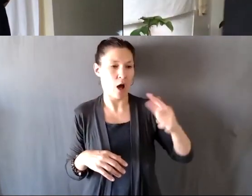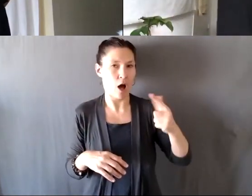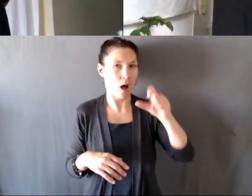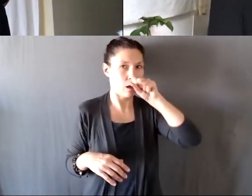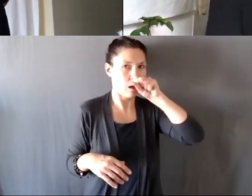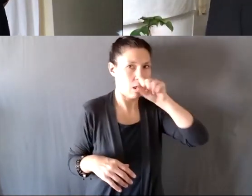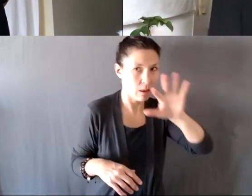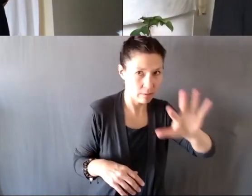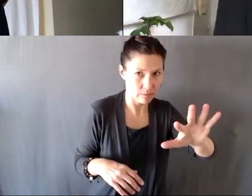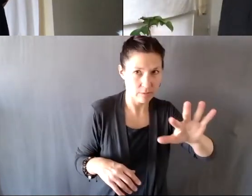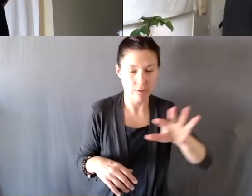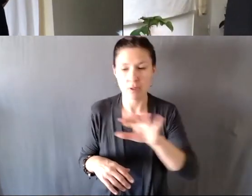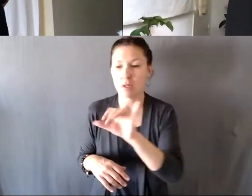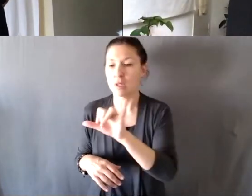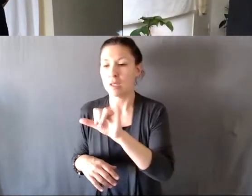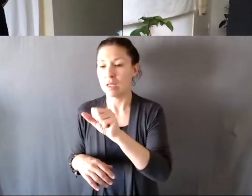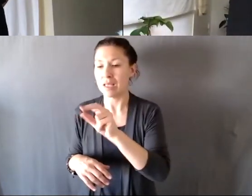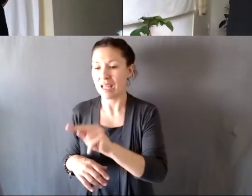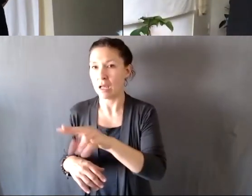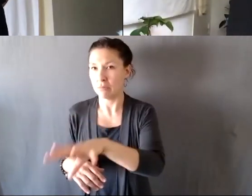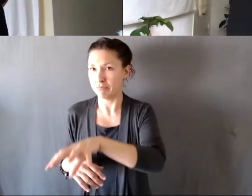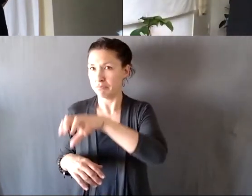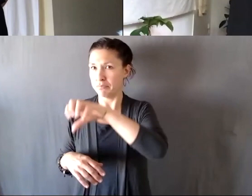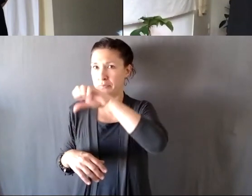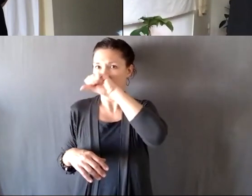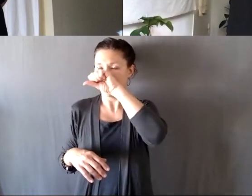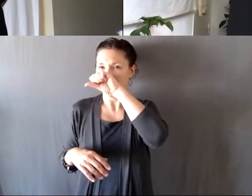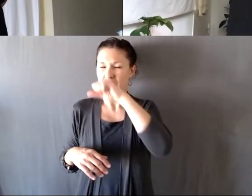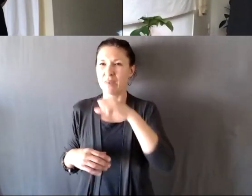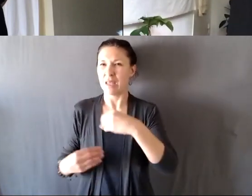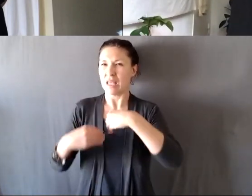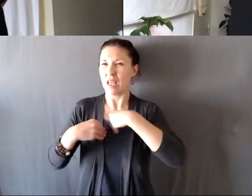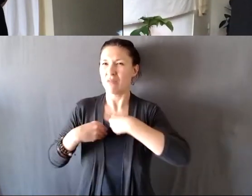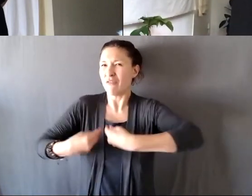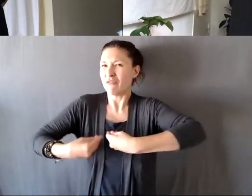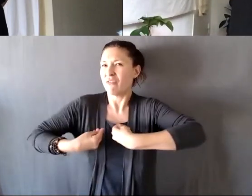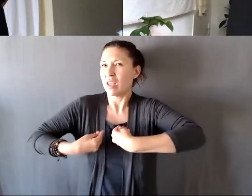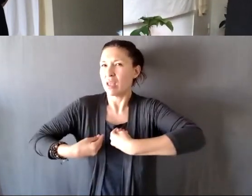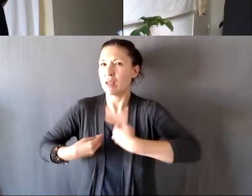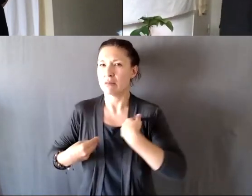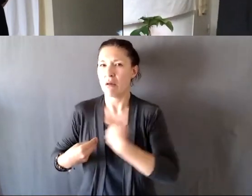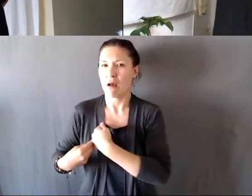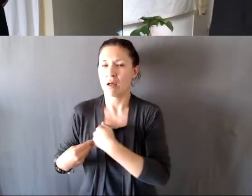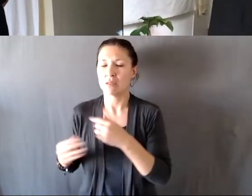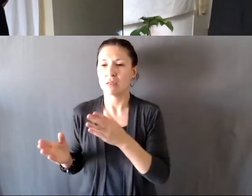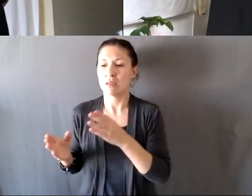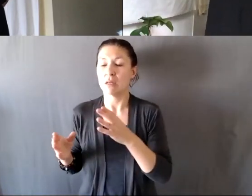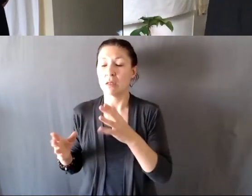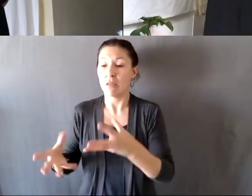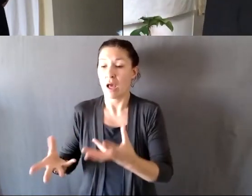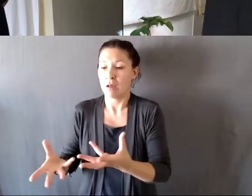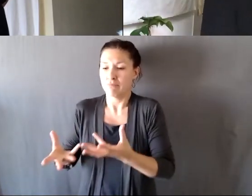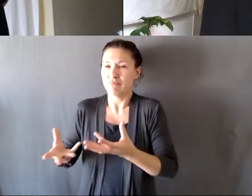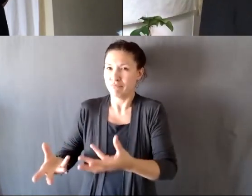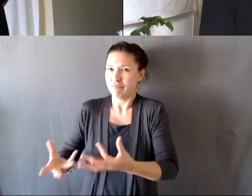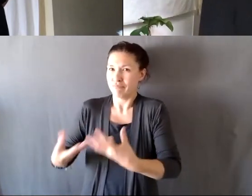we nourish ourselves, we gather inwards, we breathe in. With yang, we give away, we